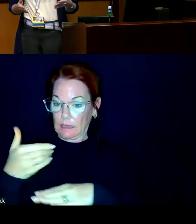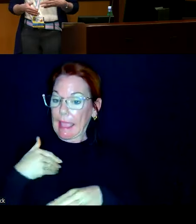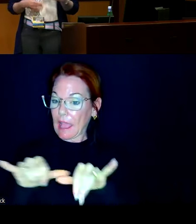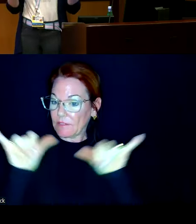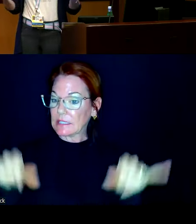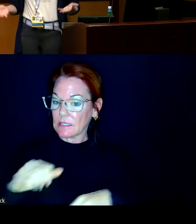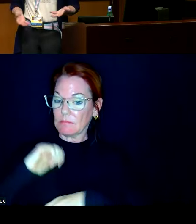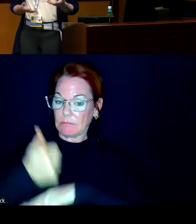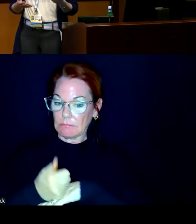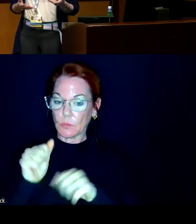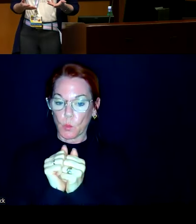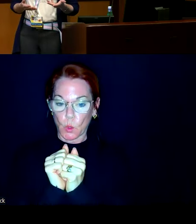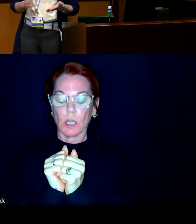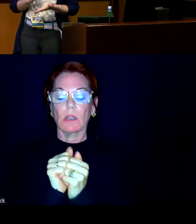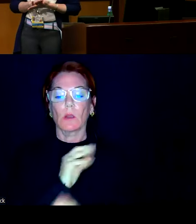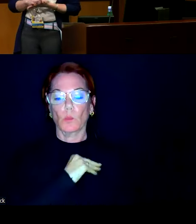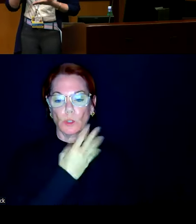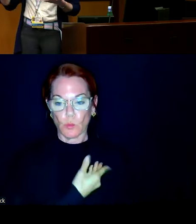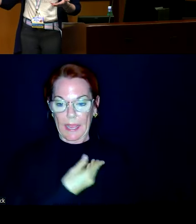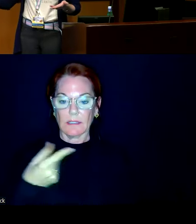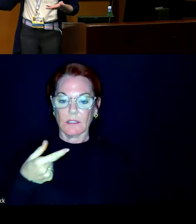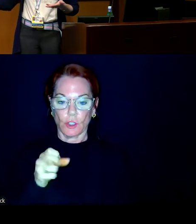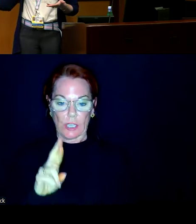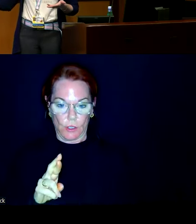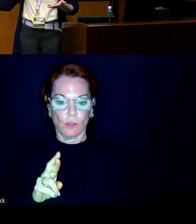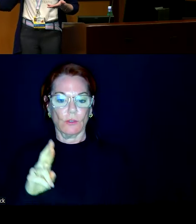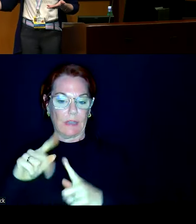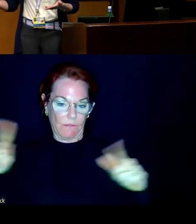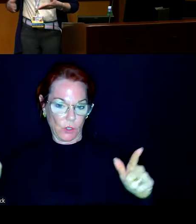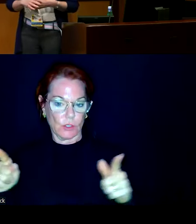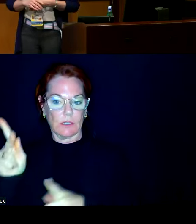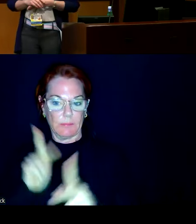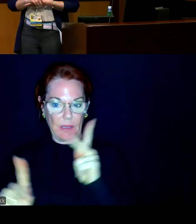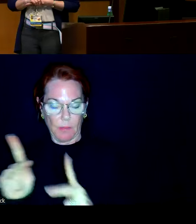diverse individuals that was very busy and couldn't keep up. And so there was very long wait lists.